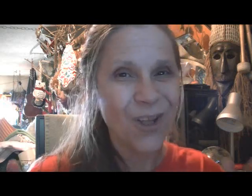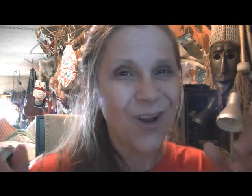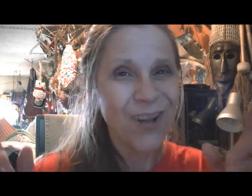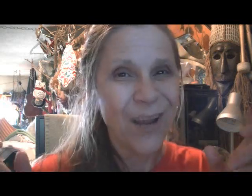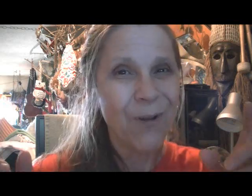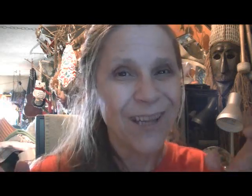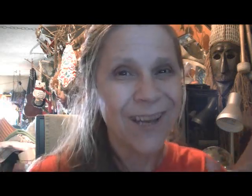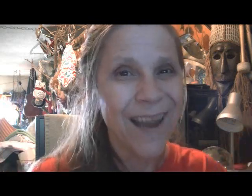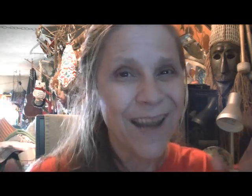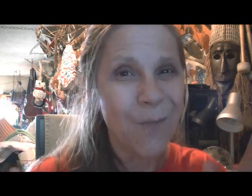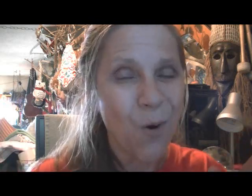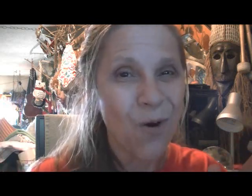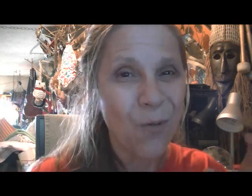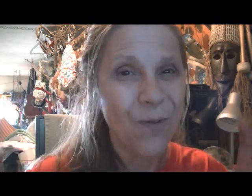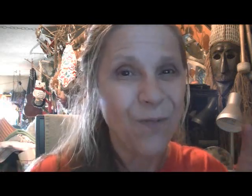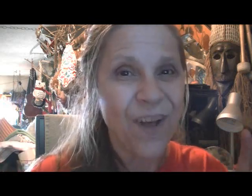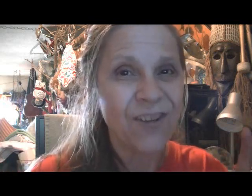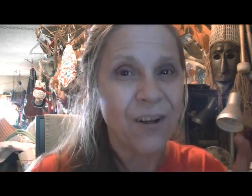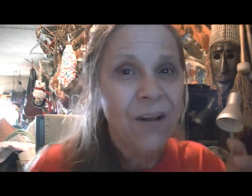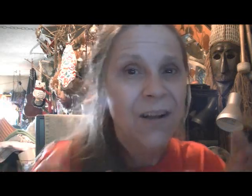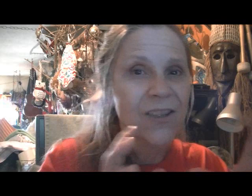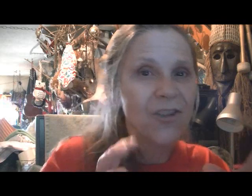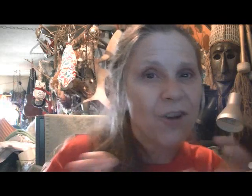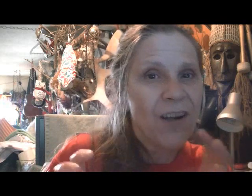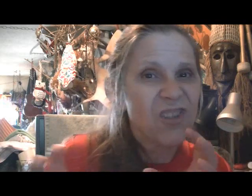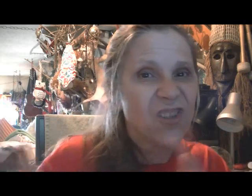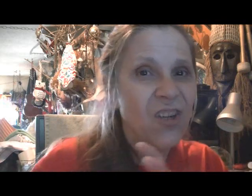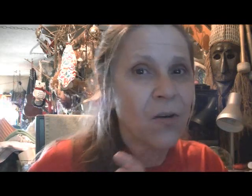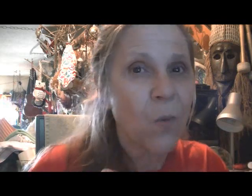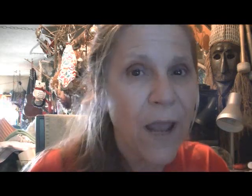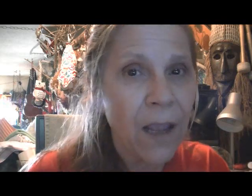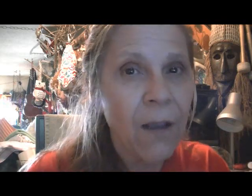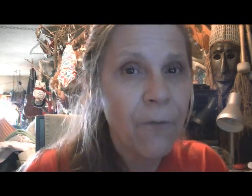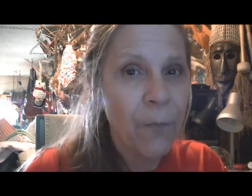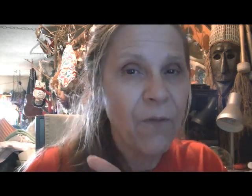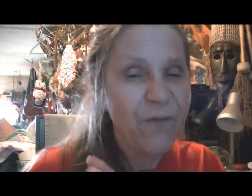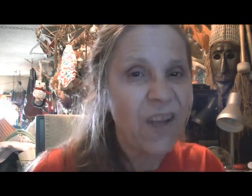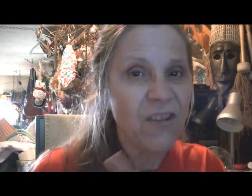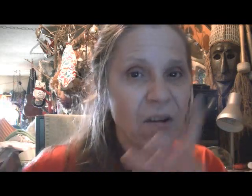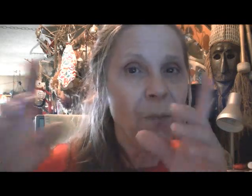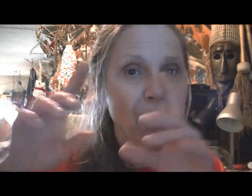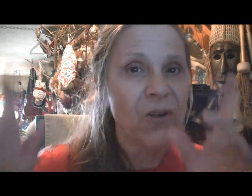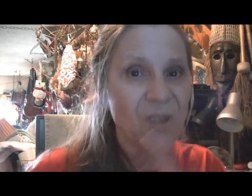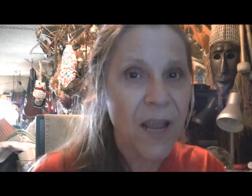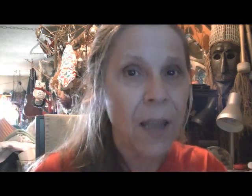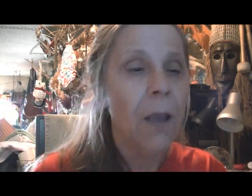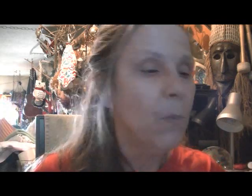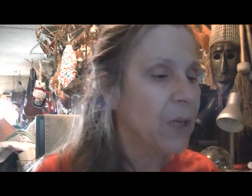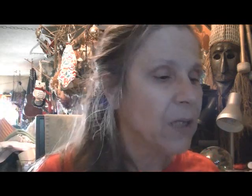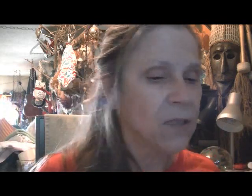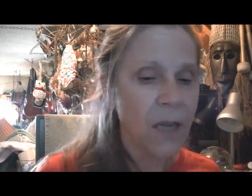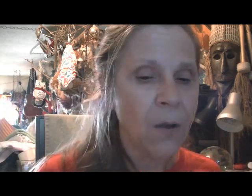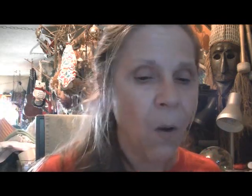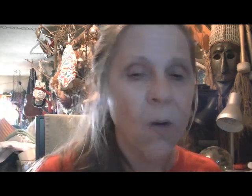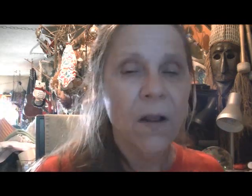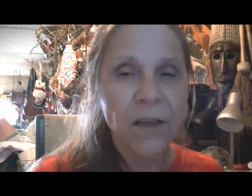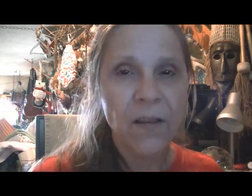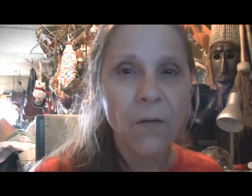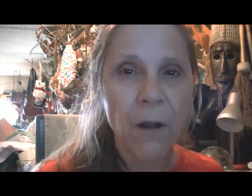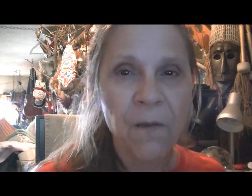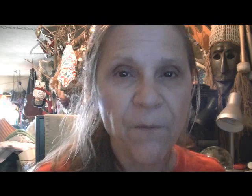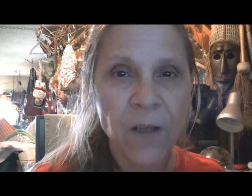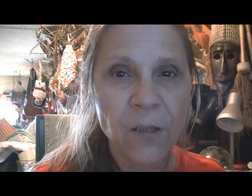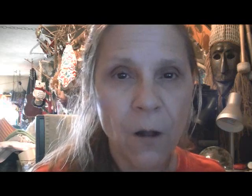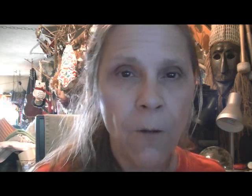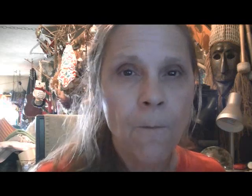so much labeling it anymore with fentanyl, because they're trying to steer away from the fentanyl per se, because they know that